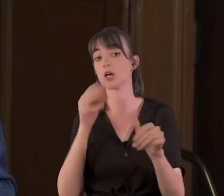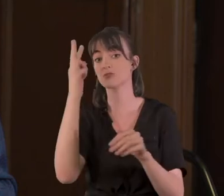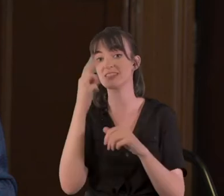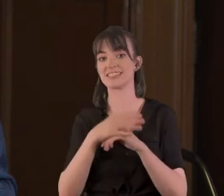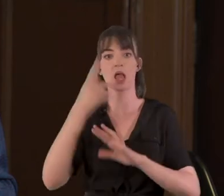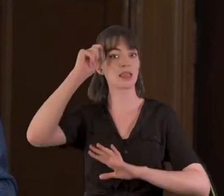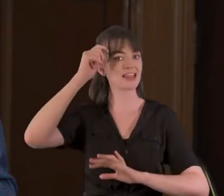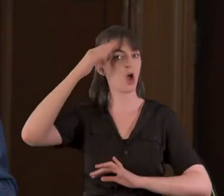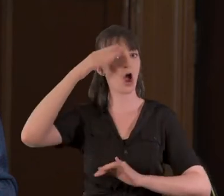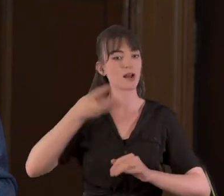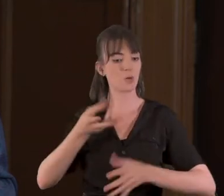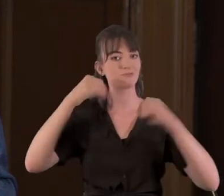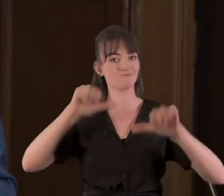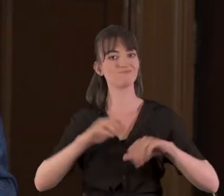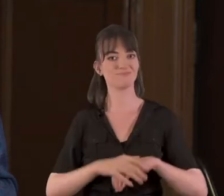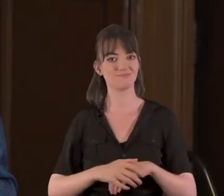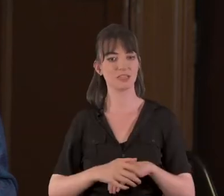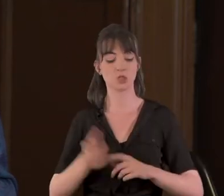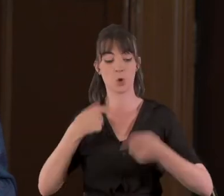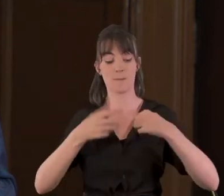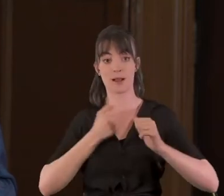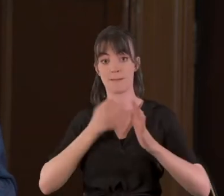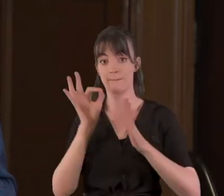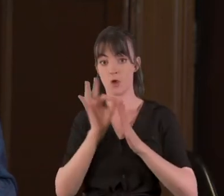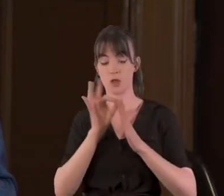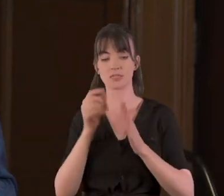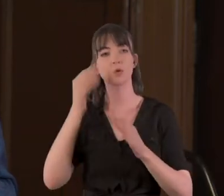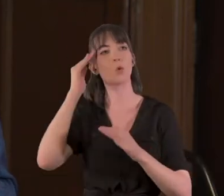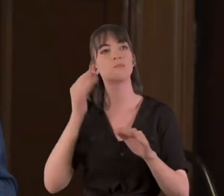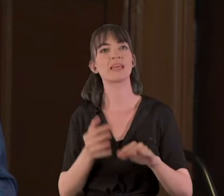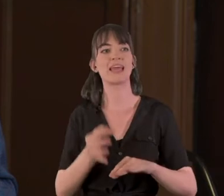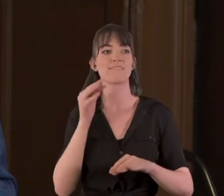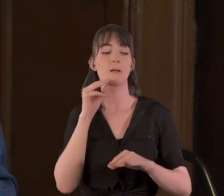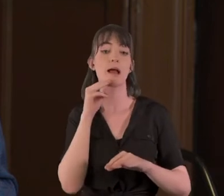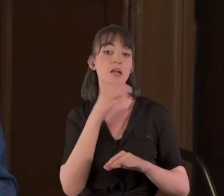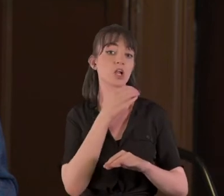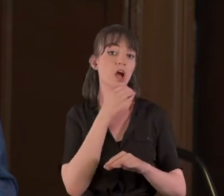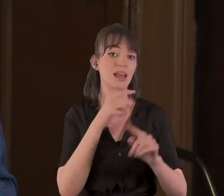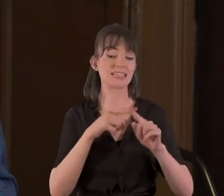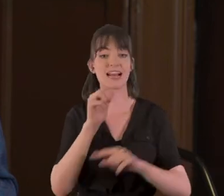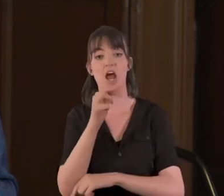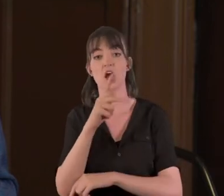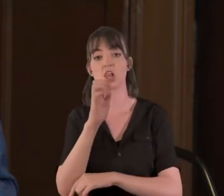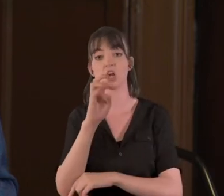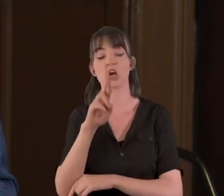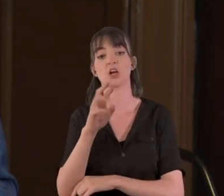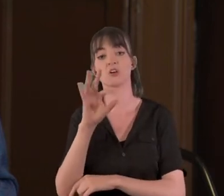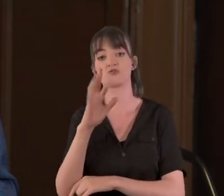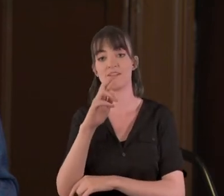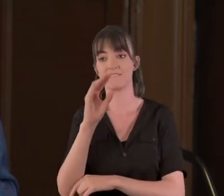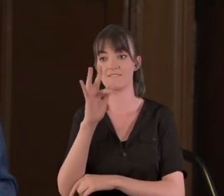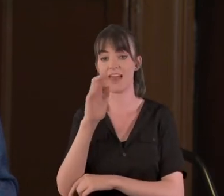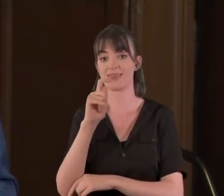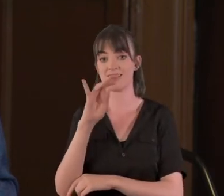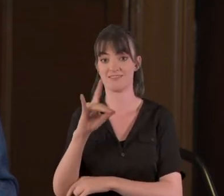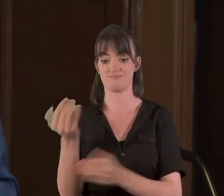to it. And I go back to my point that, you know, if Michael Collins and Arthur Griffith turned up and